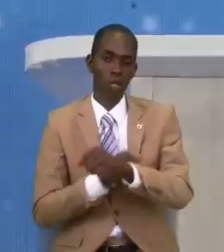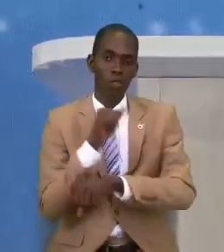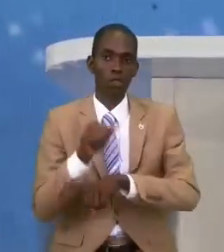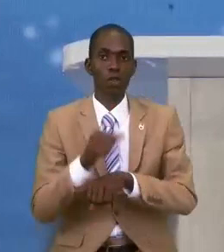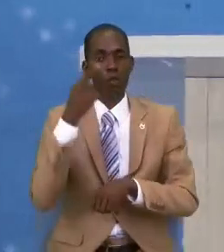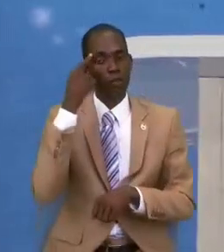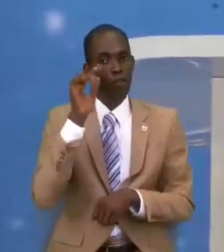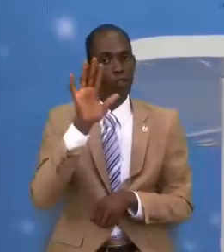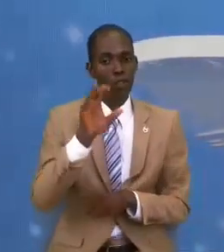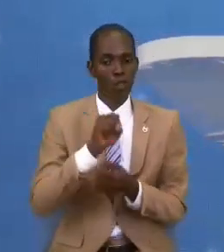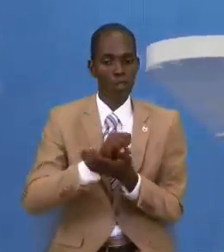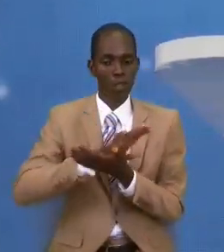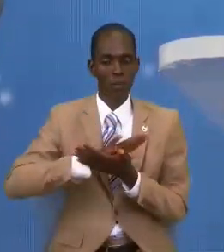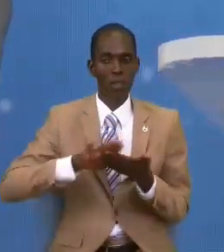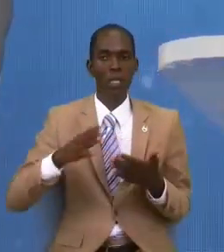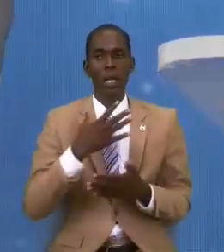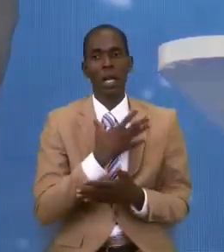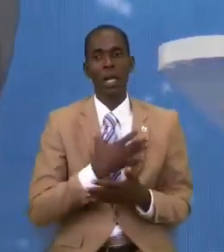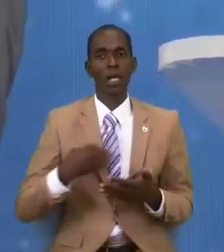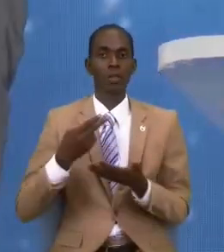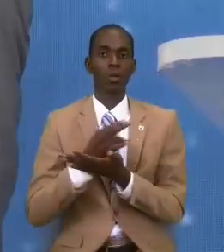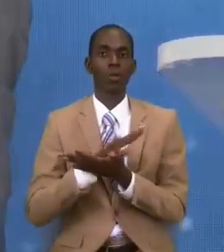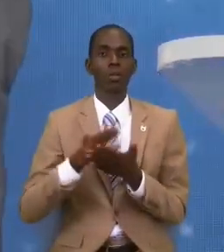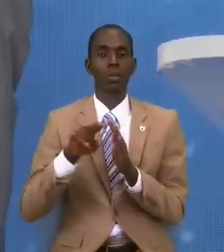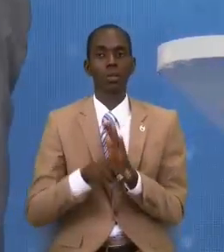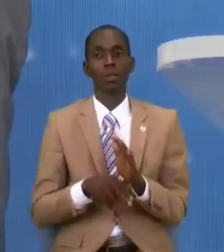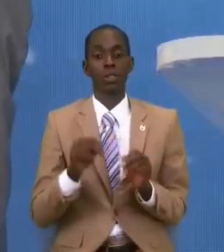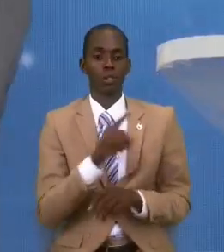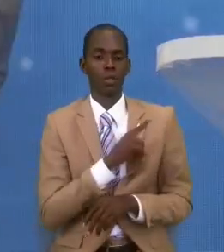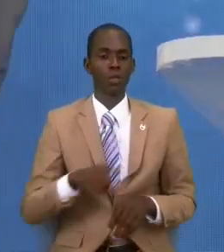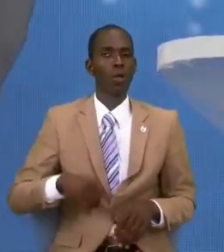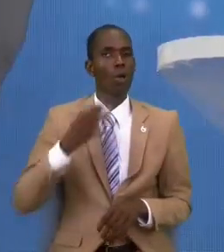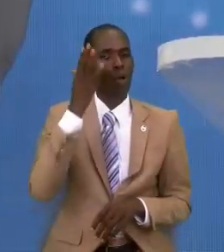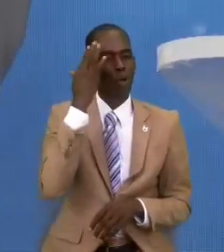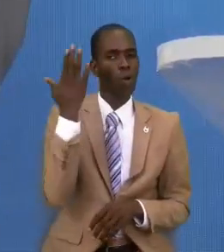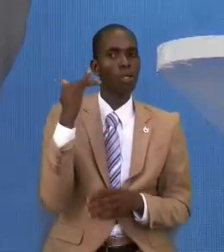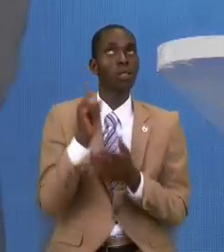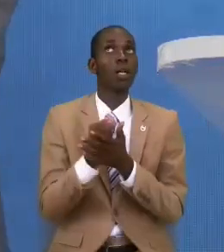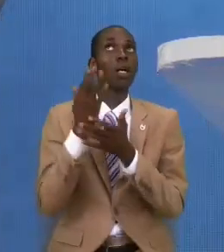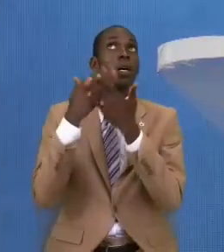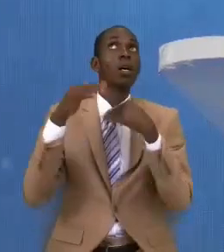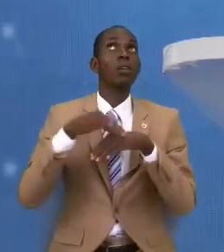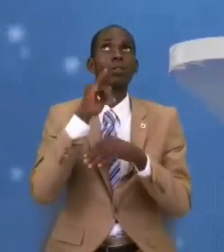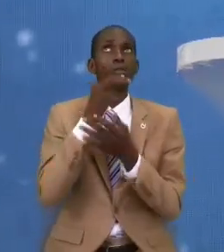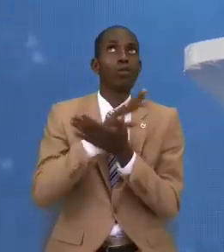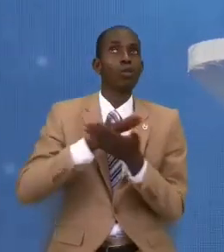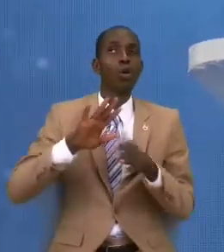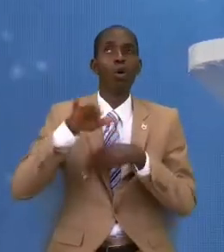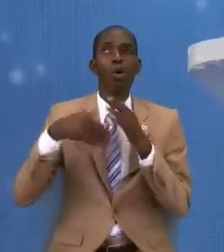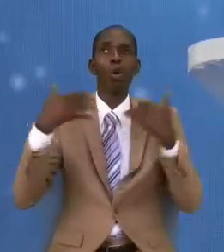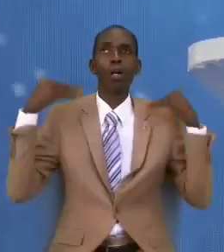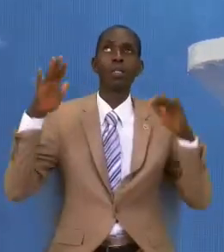Lord knew that heaven is holy, all the angels are holy, and God himself is holy, and thy